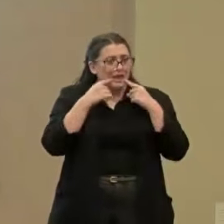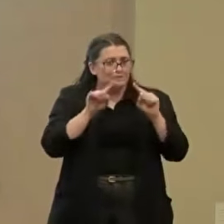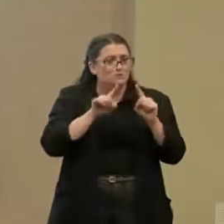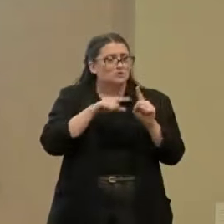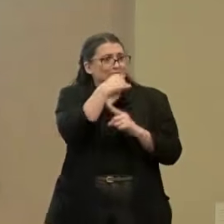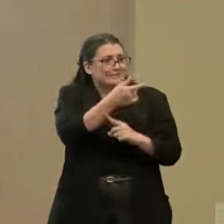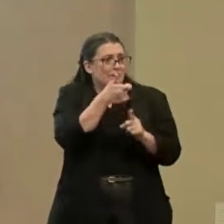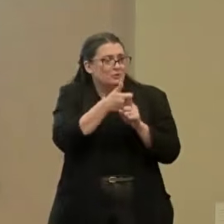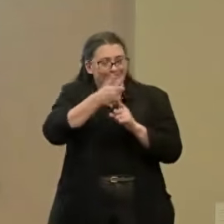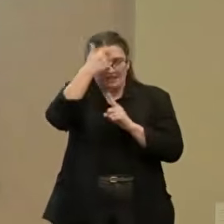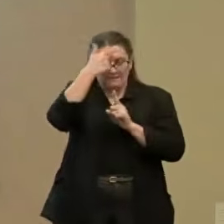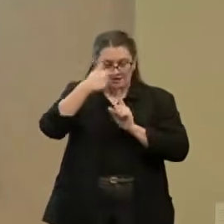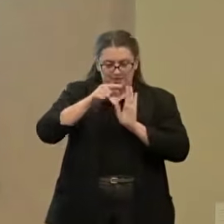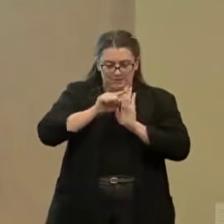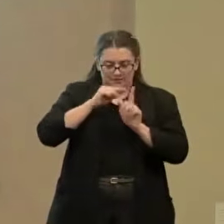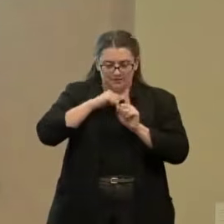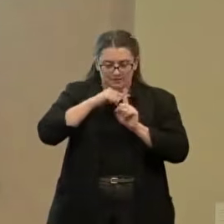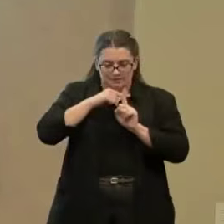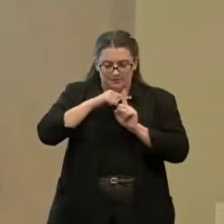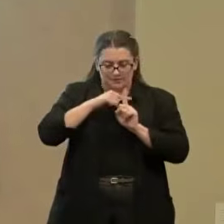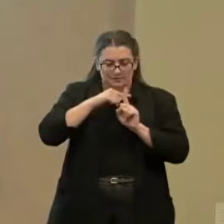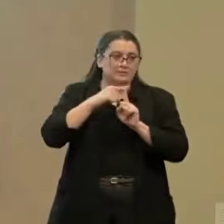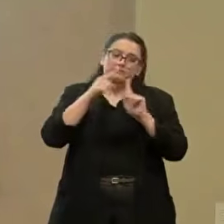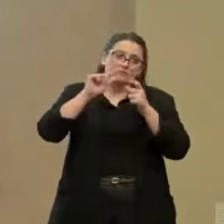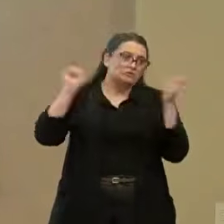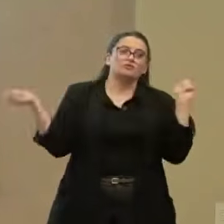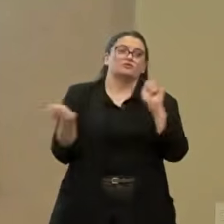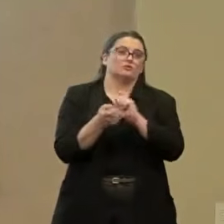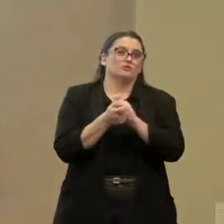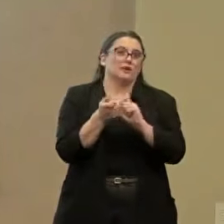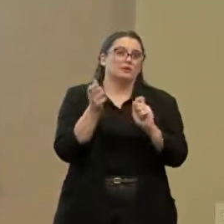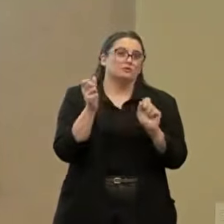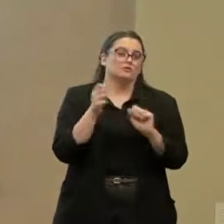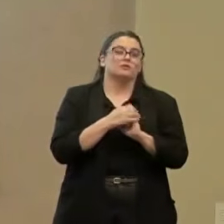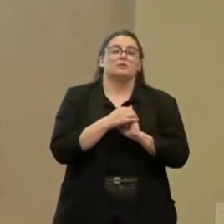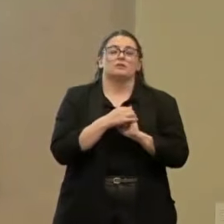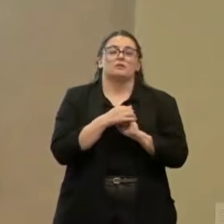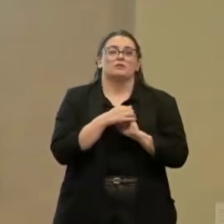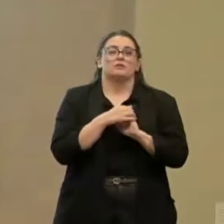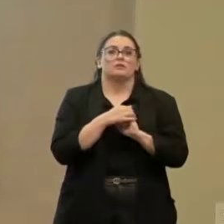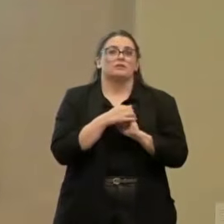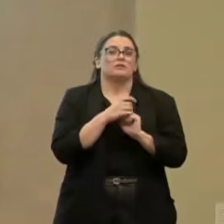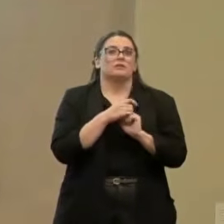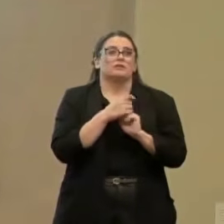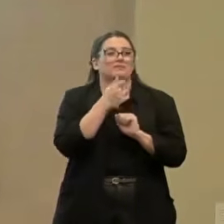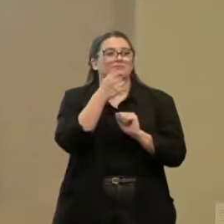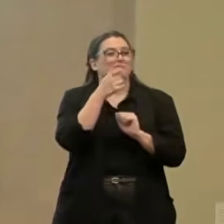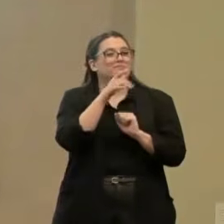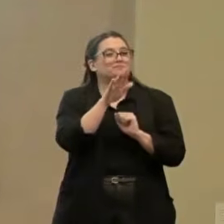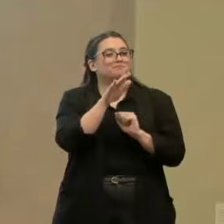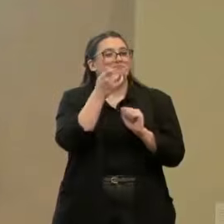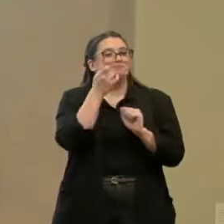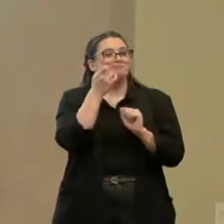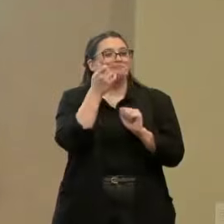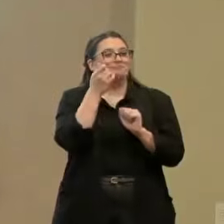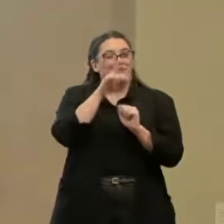that mentally you telling yourself that makes a huge difference. I think you also need to